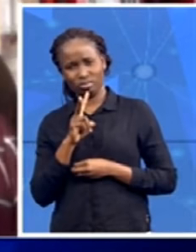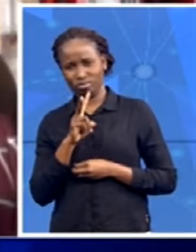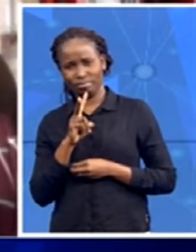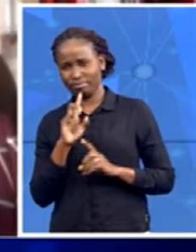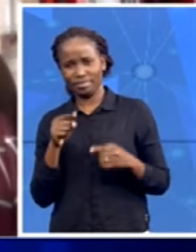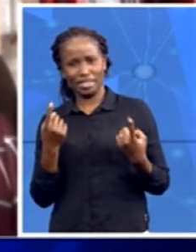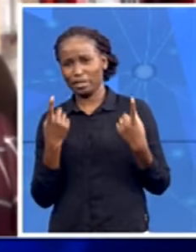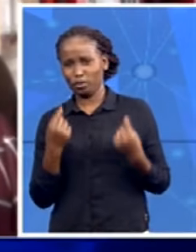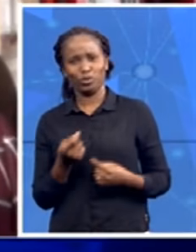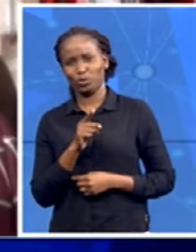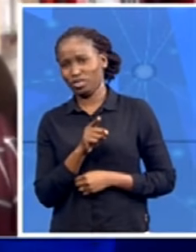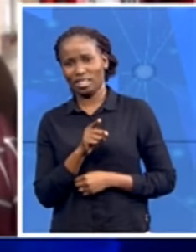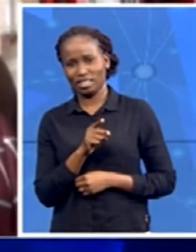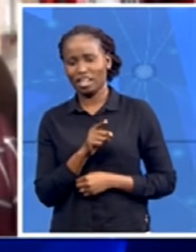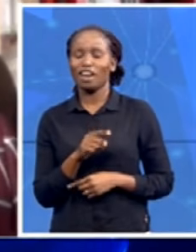Some